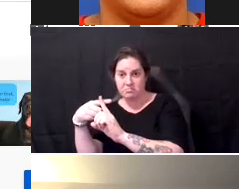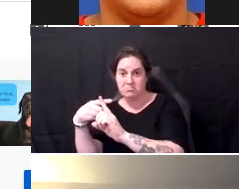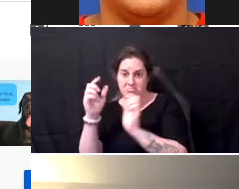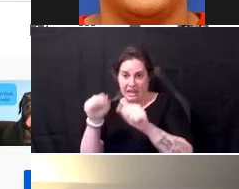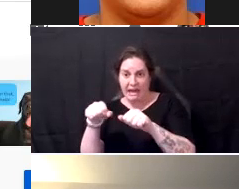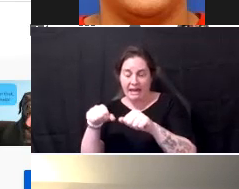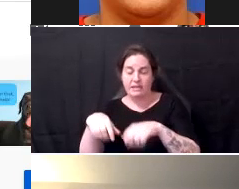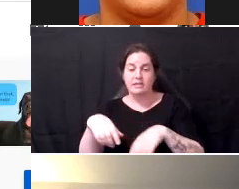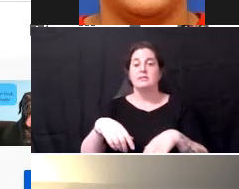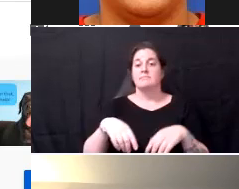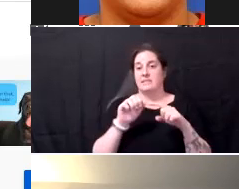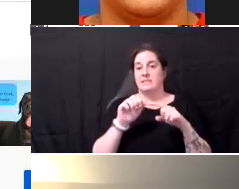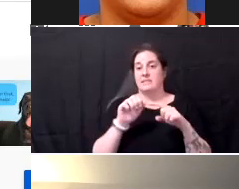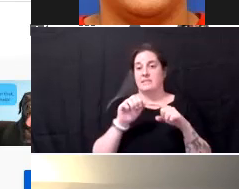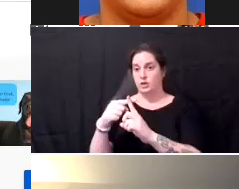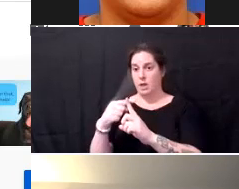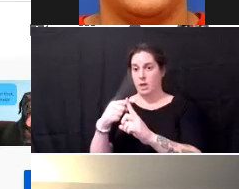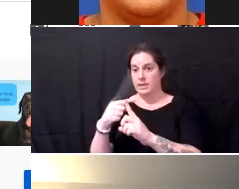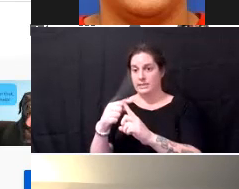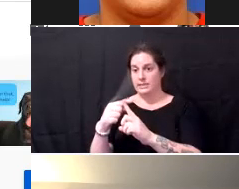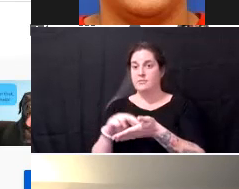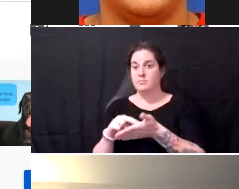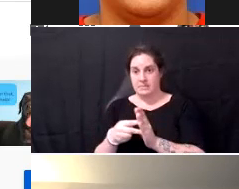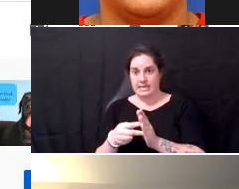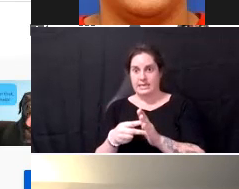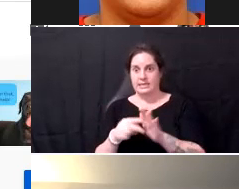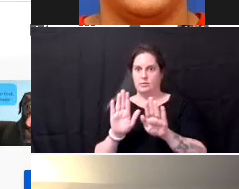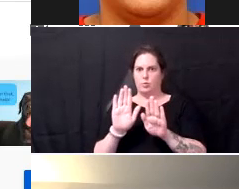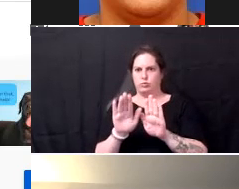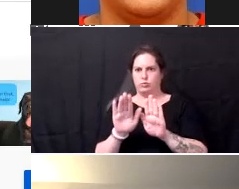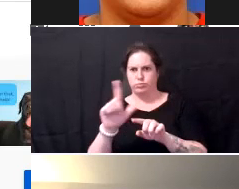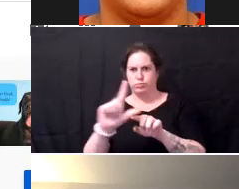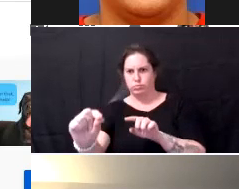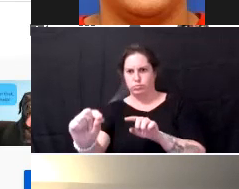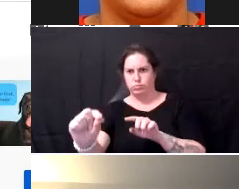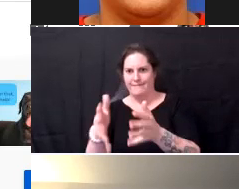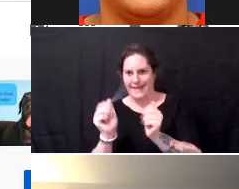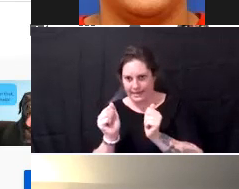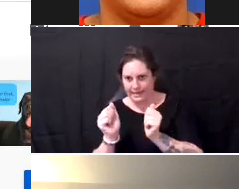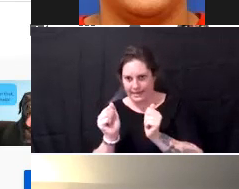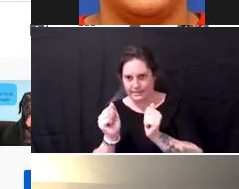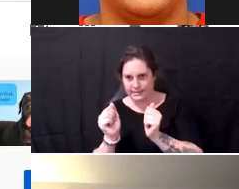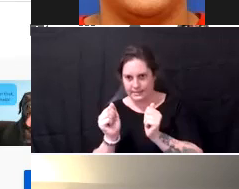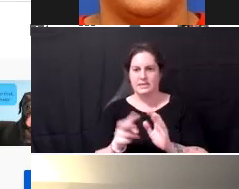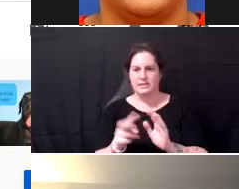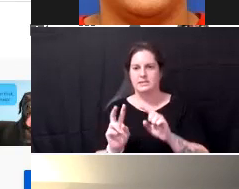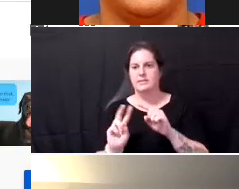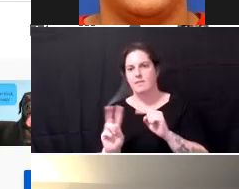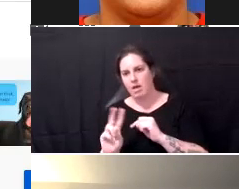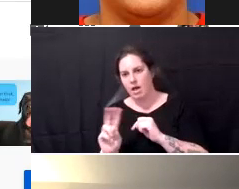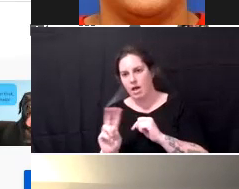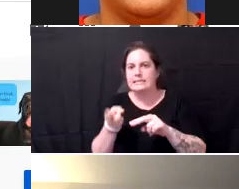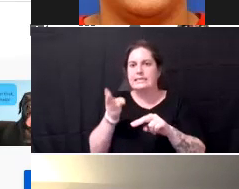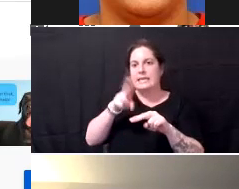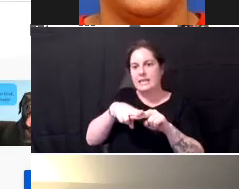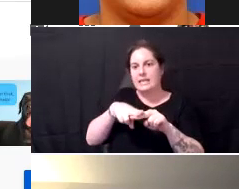the acceleration is positive, you're speeding up. So V would be, you know, increasing on the top